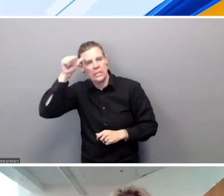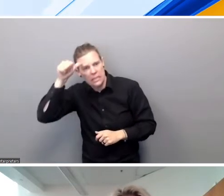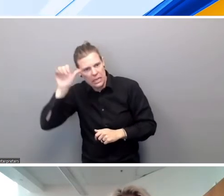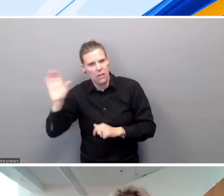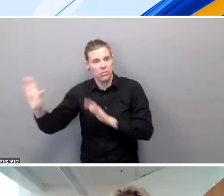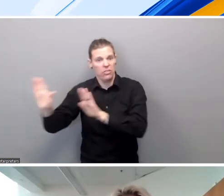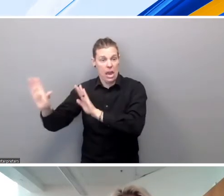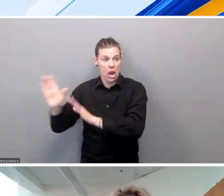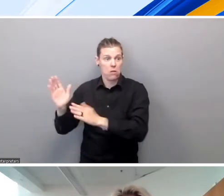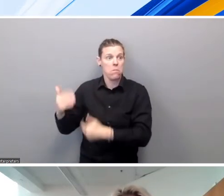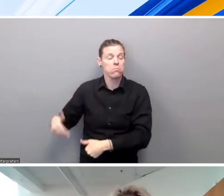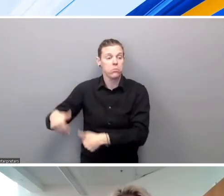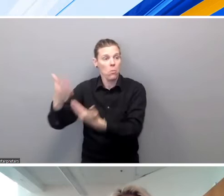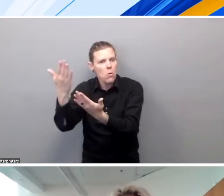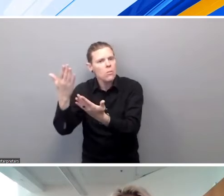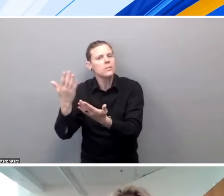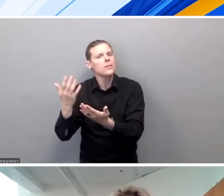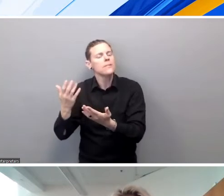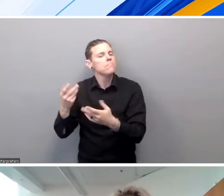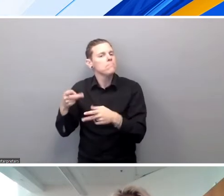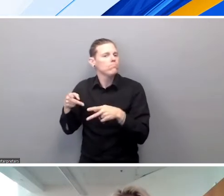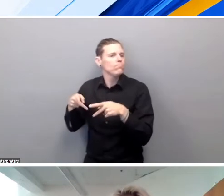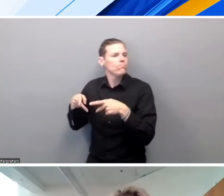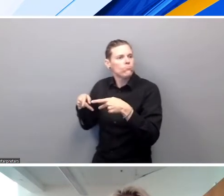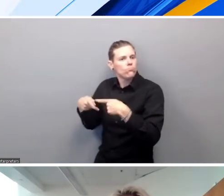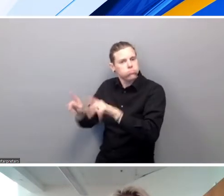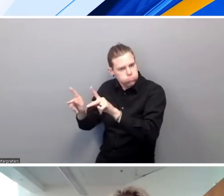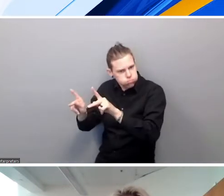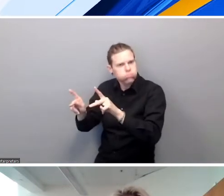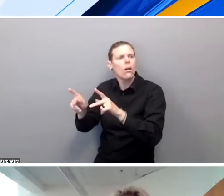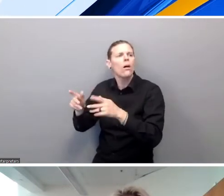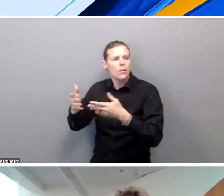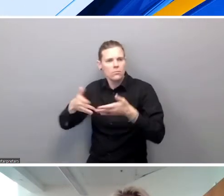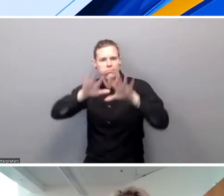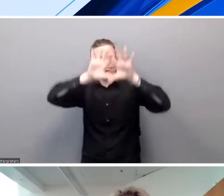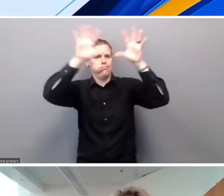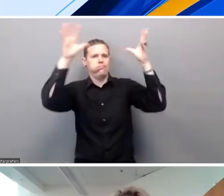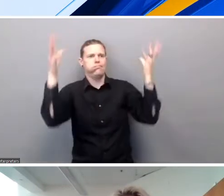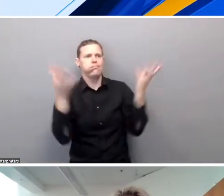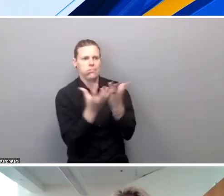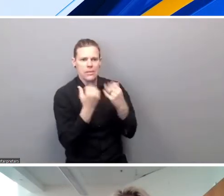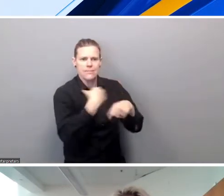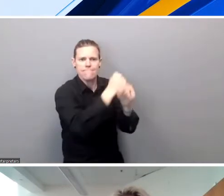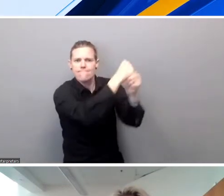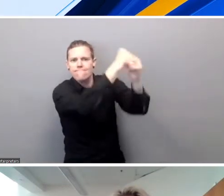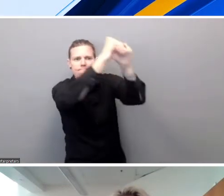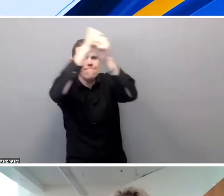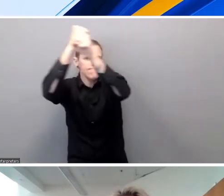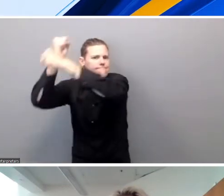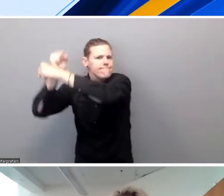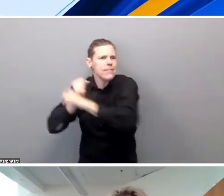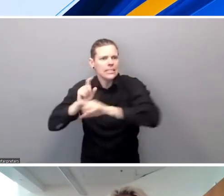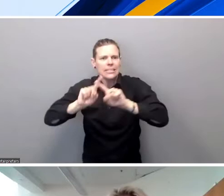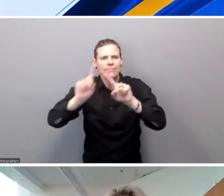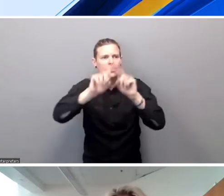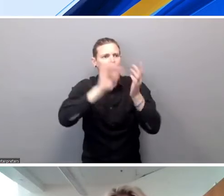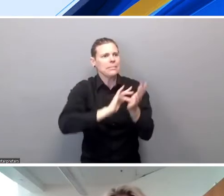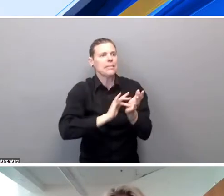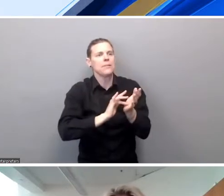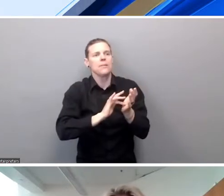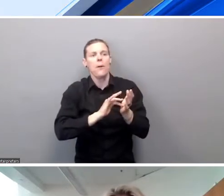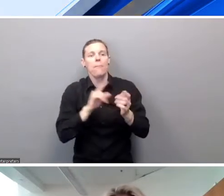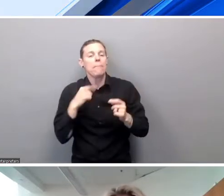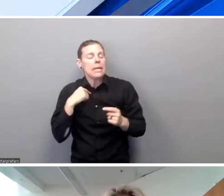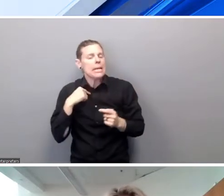allow manufacturers globally to produce these, I don't know specific treatments or vaccines, but it